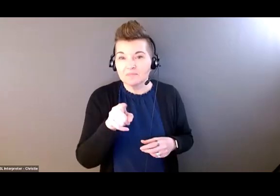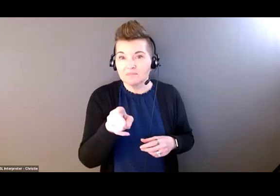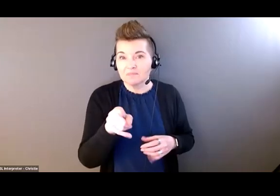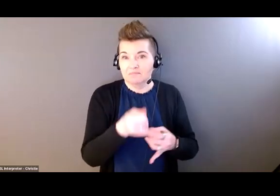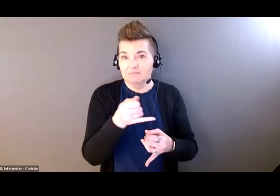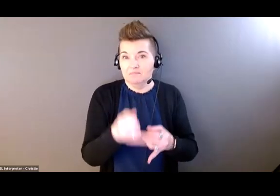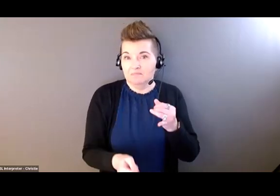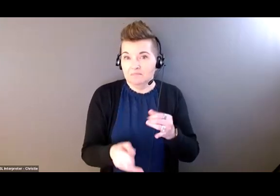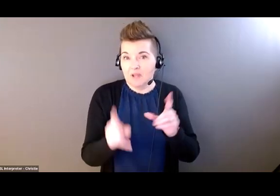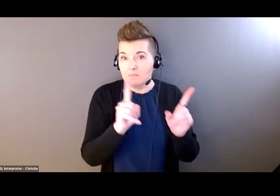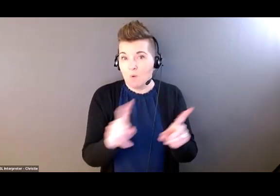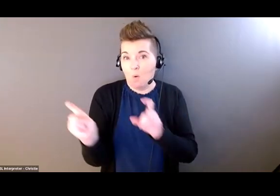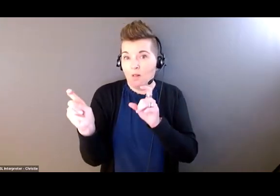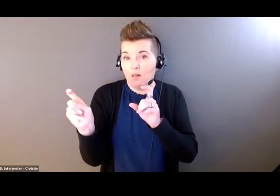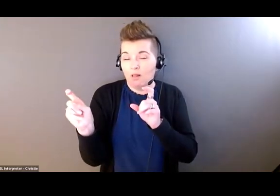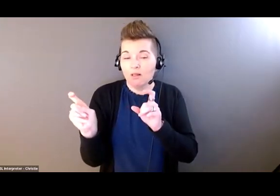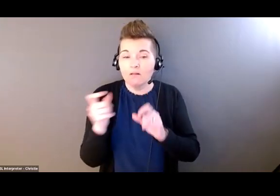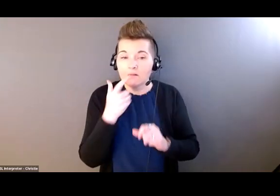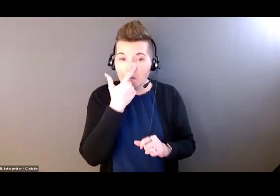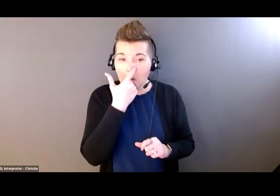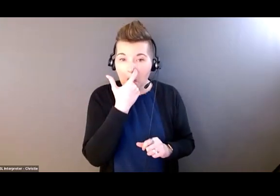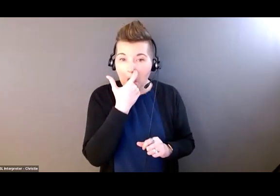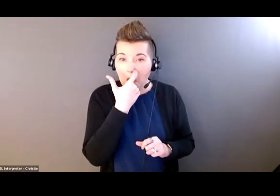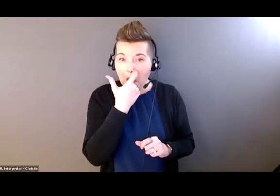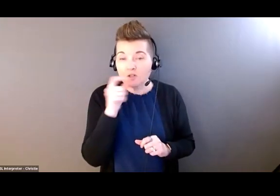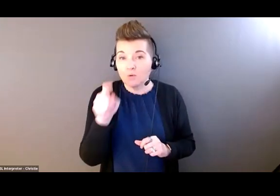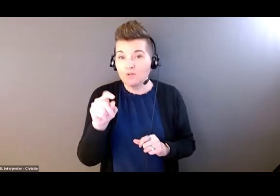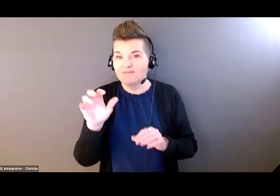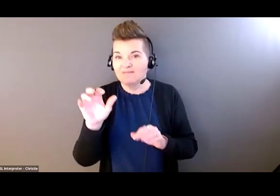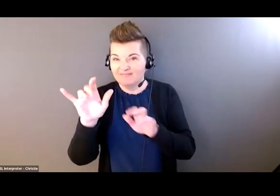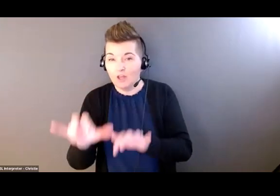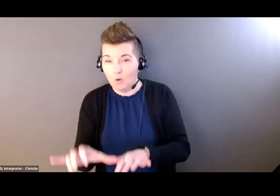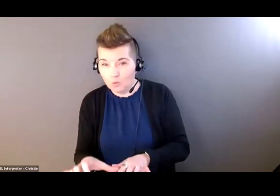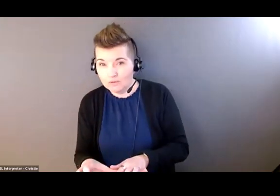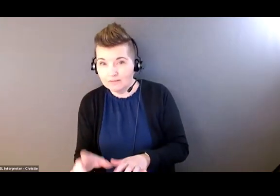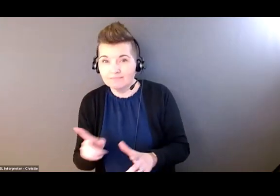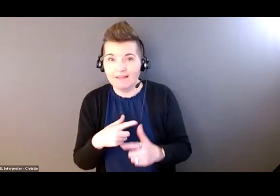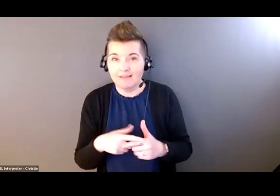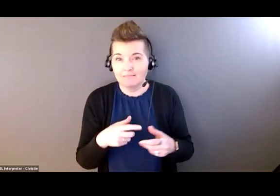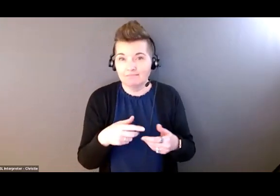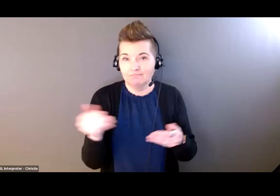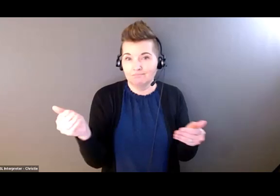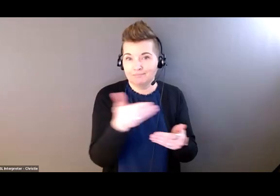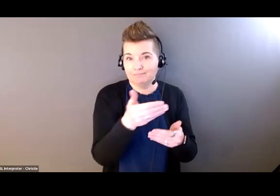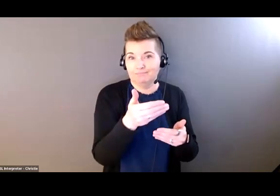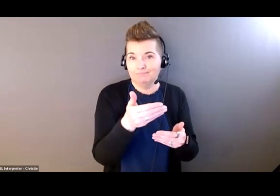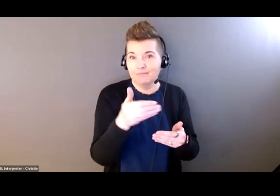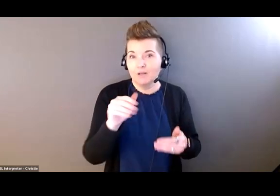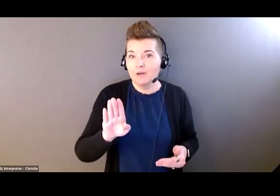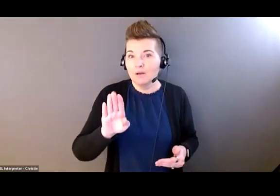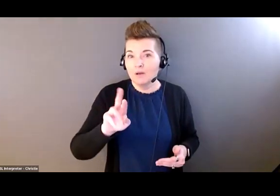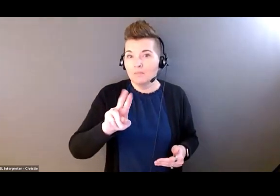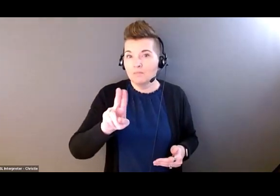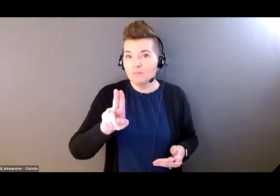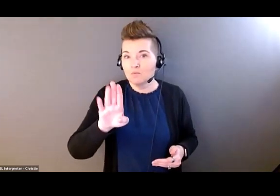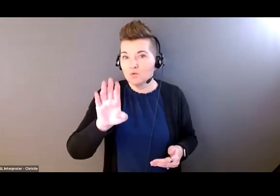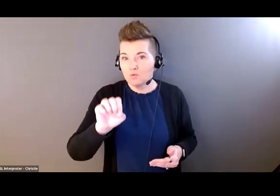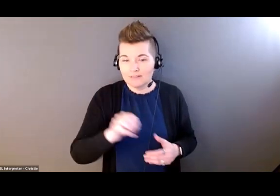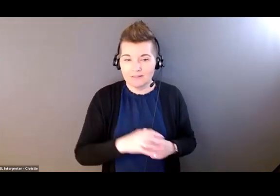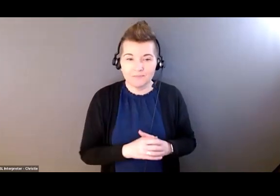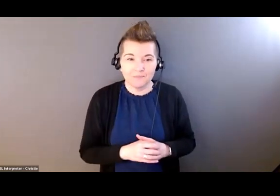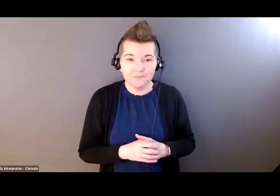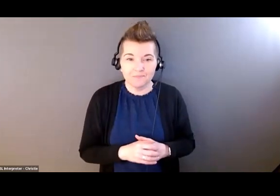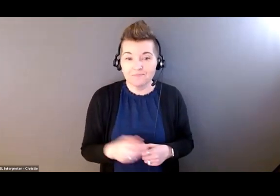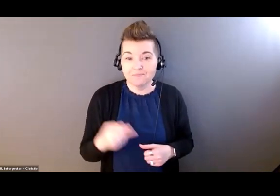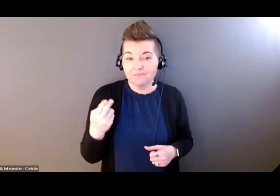kind of plan to more bite-sized pieces around how do you reflect and build accountability agreements. We are also starting to do a